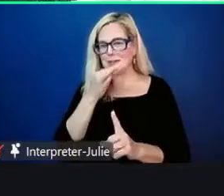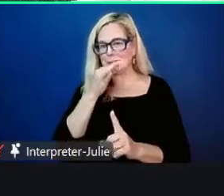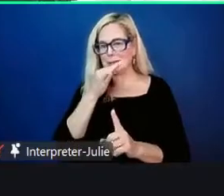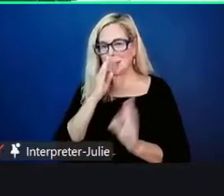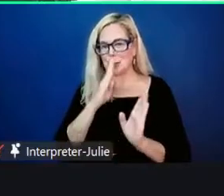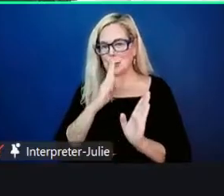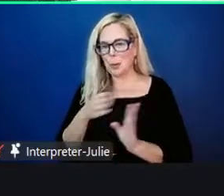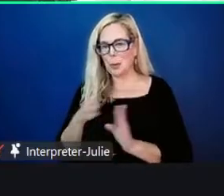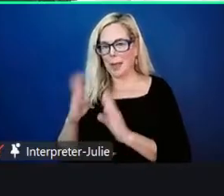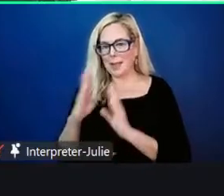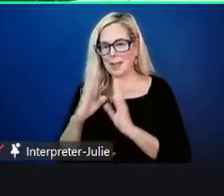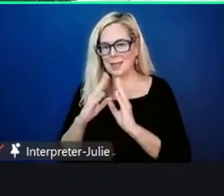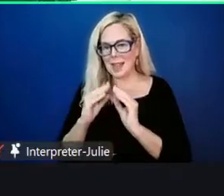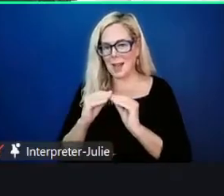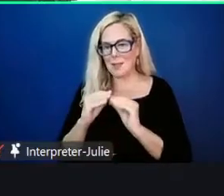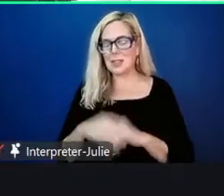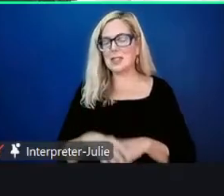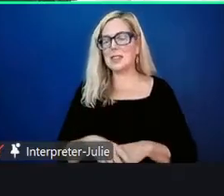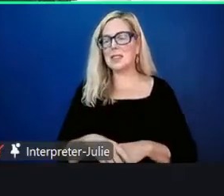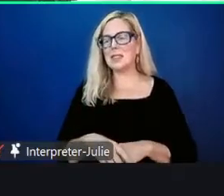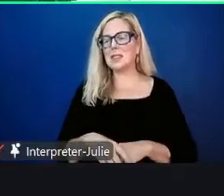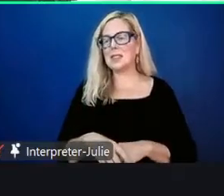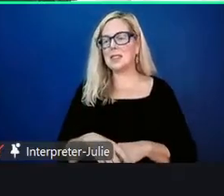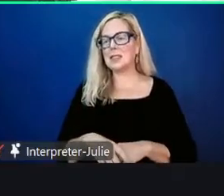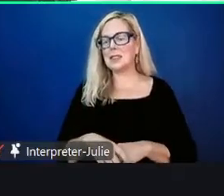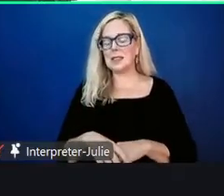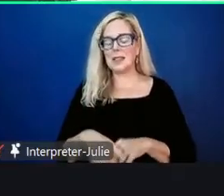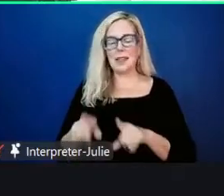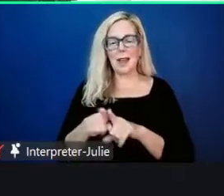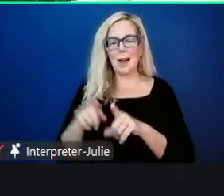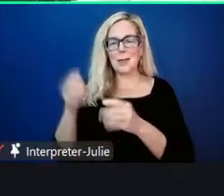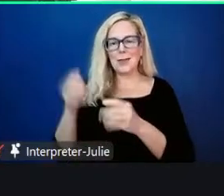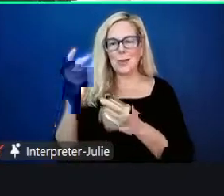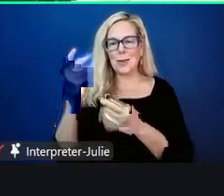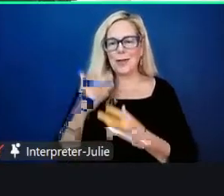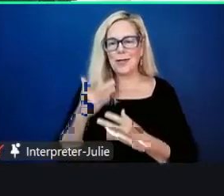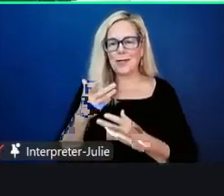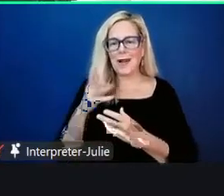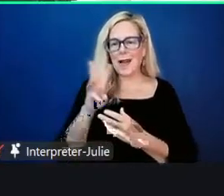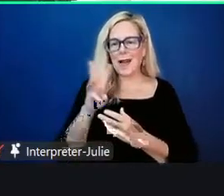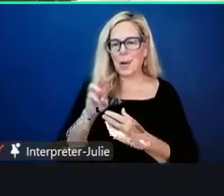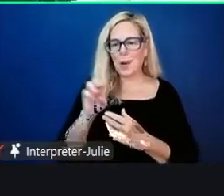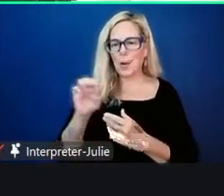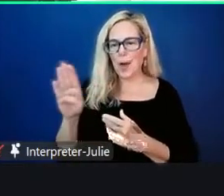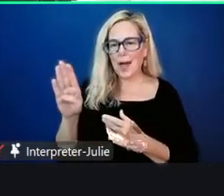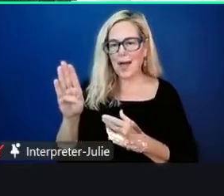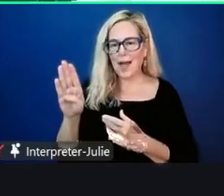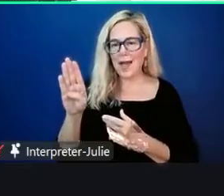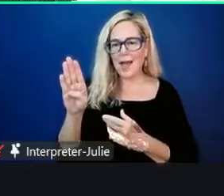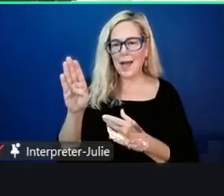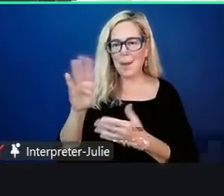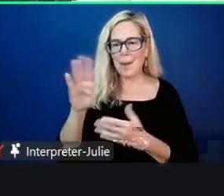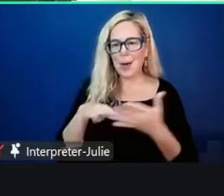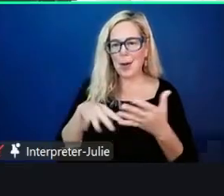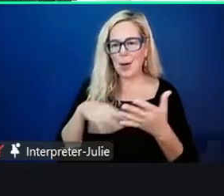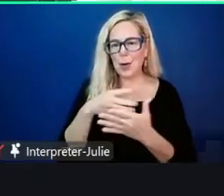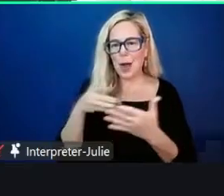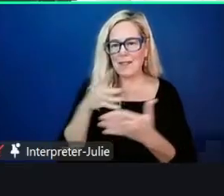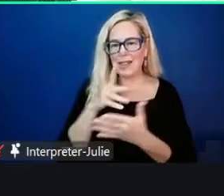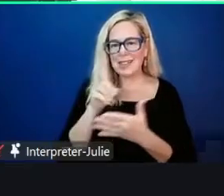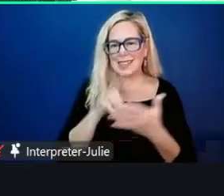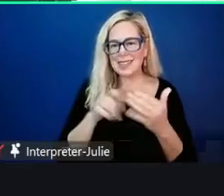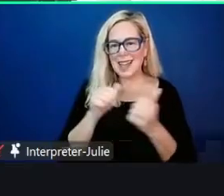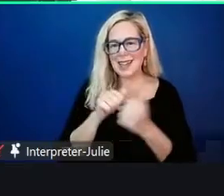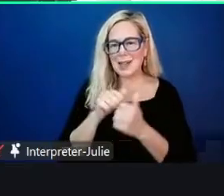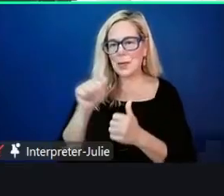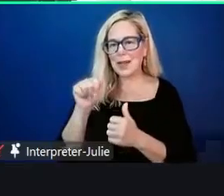They also provide us with our web and graphic design in the form of Amy Thomas.